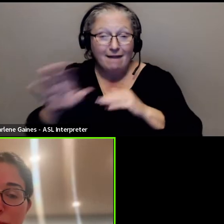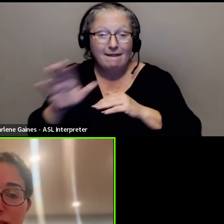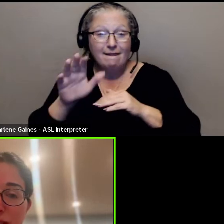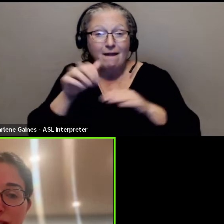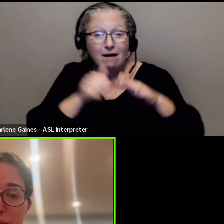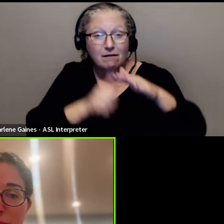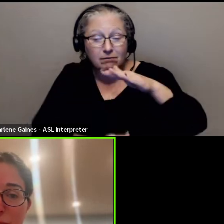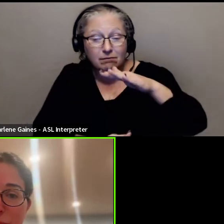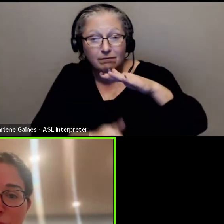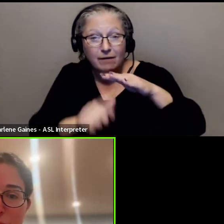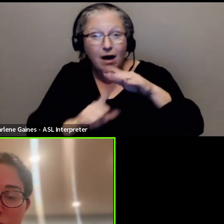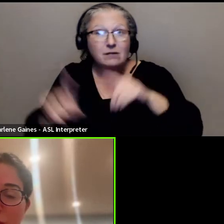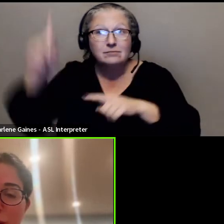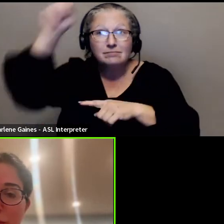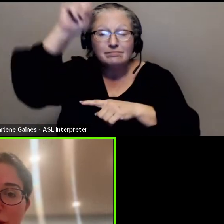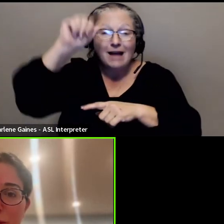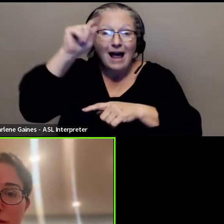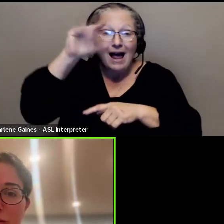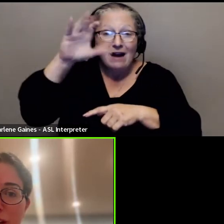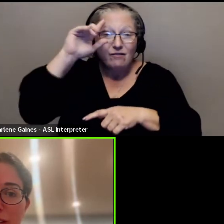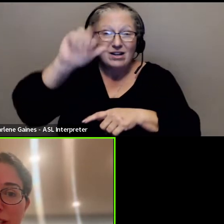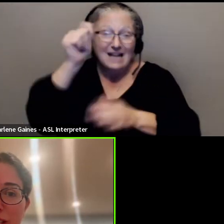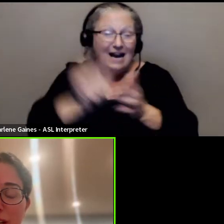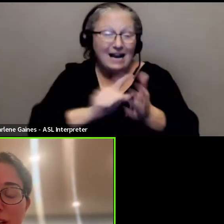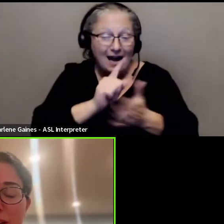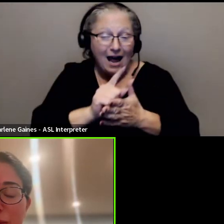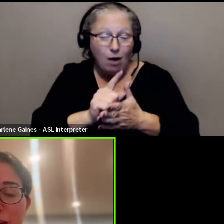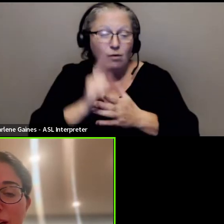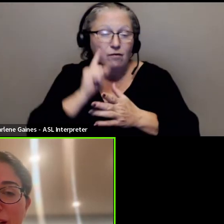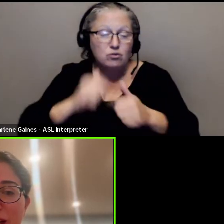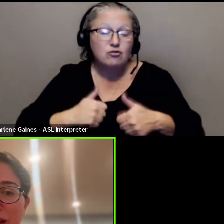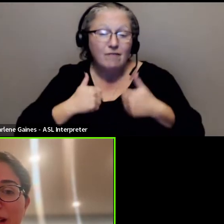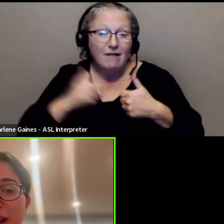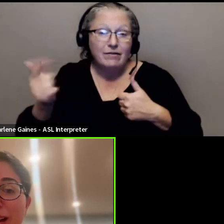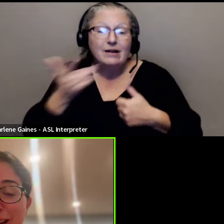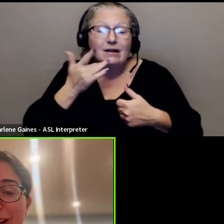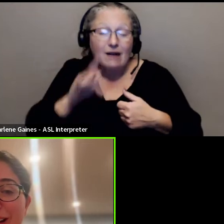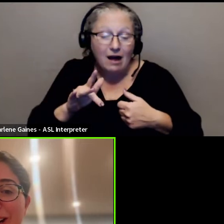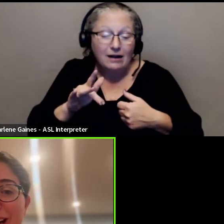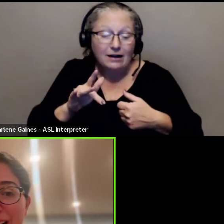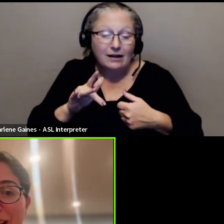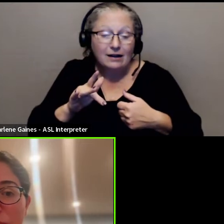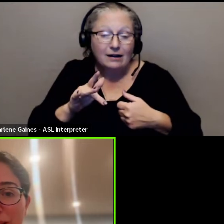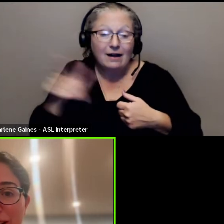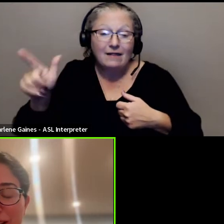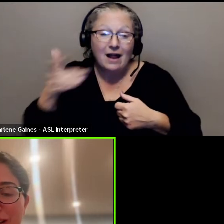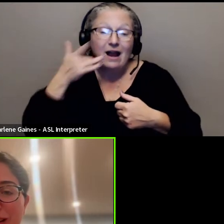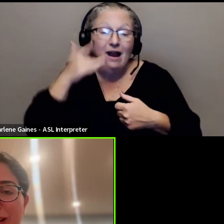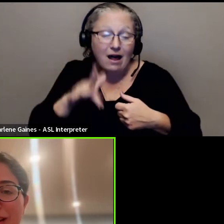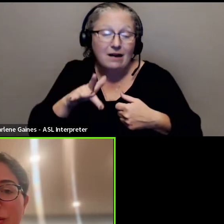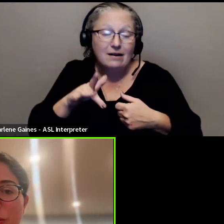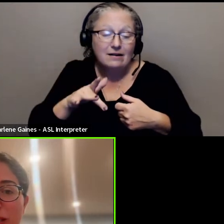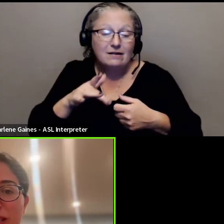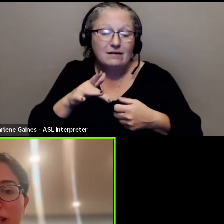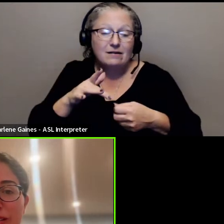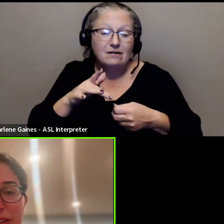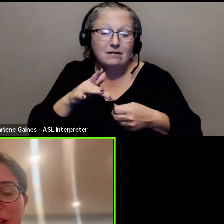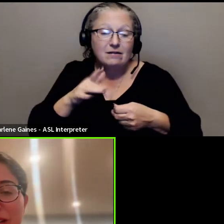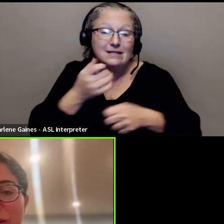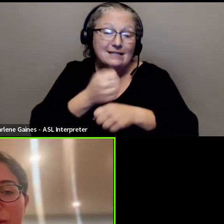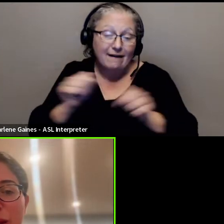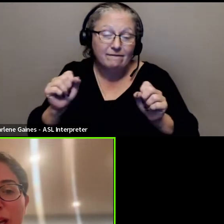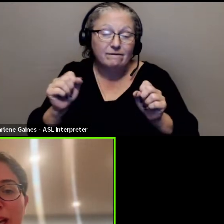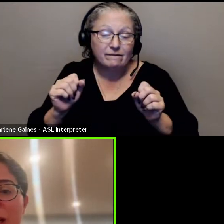10 hours to be able to survive this, and they were lucky, and they are the lucky one that were